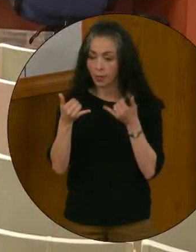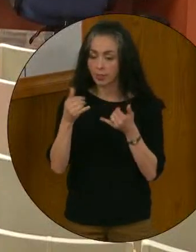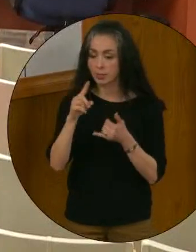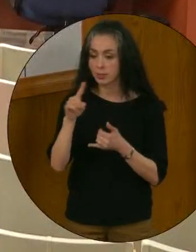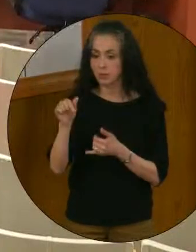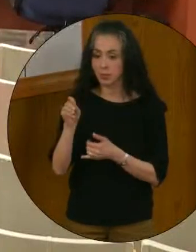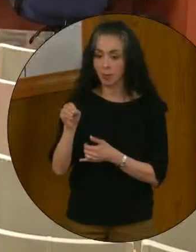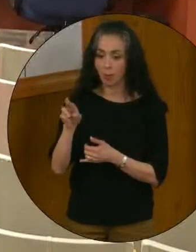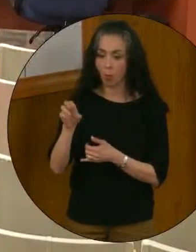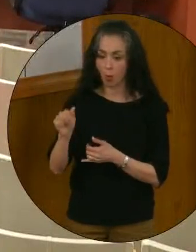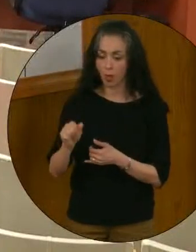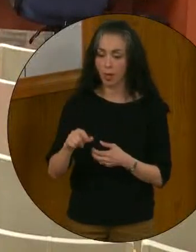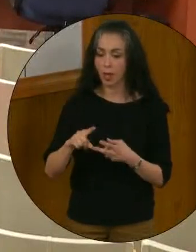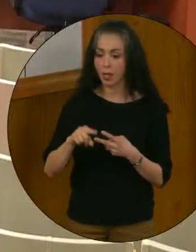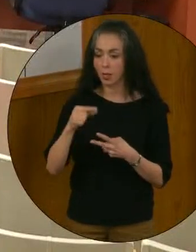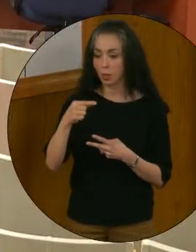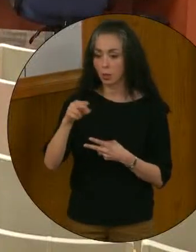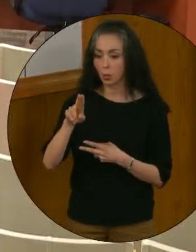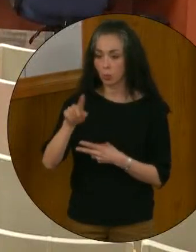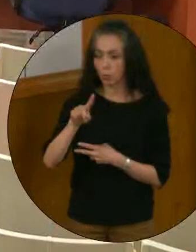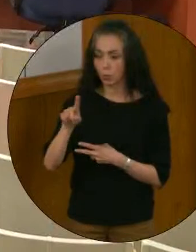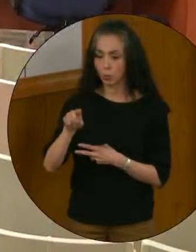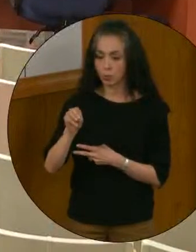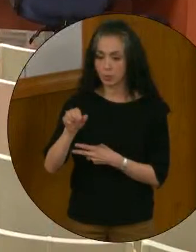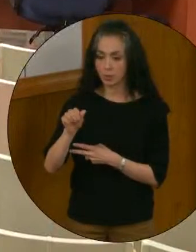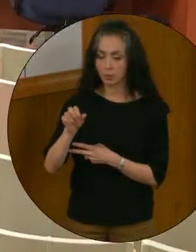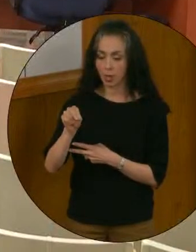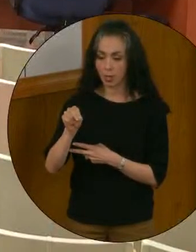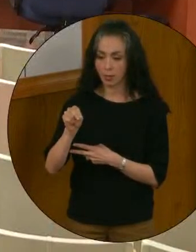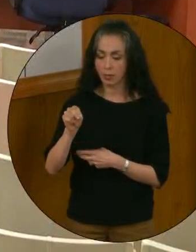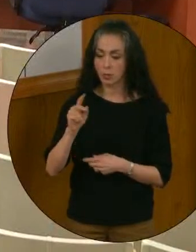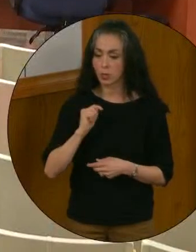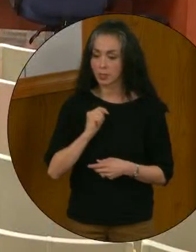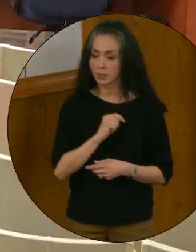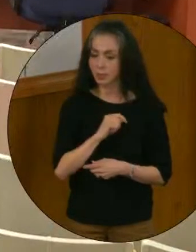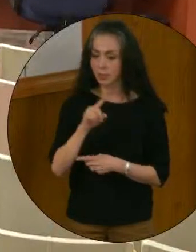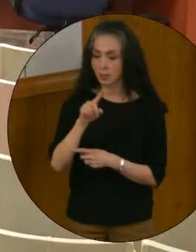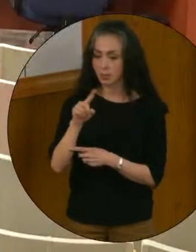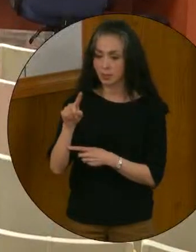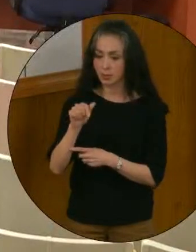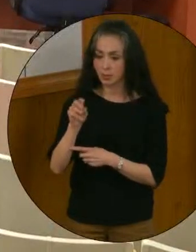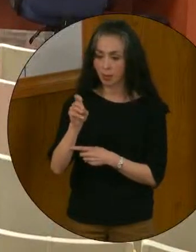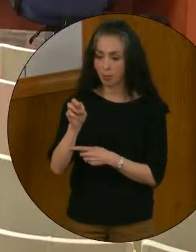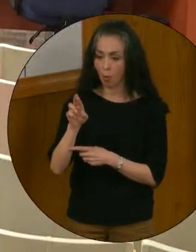Zamora and Trustee Guzman. Trustee Zamora?